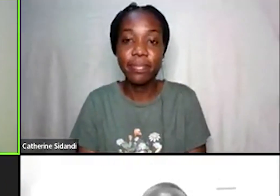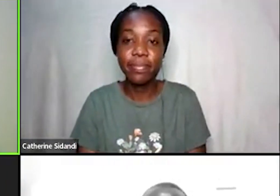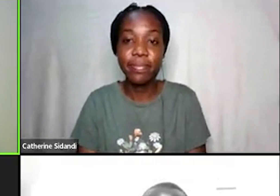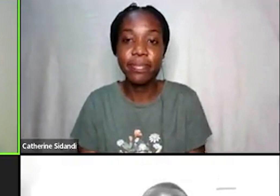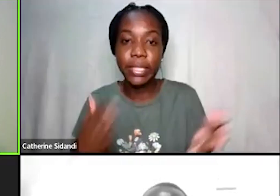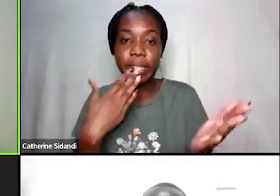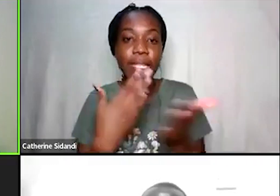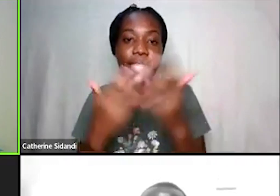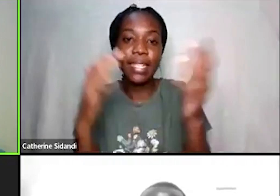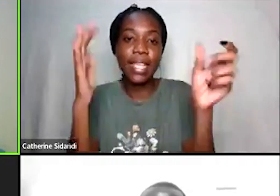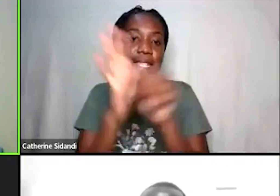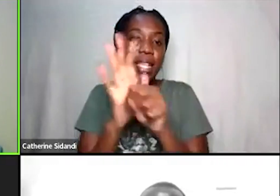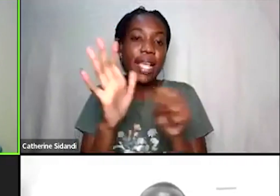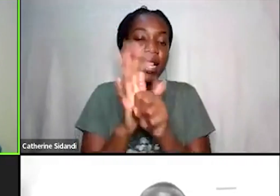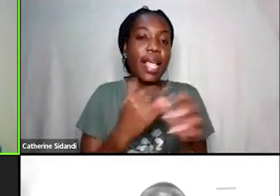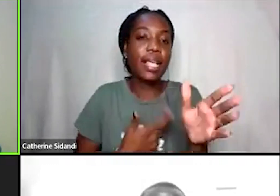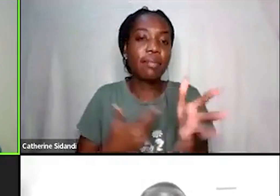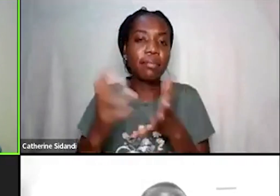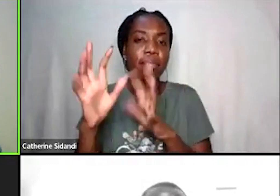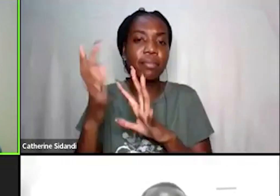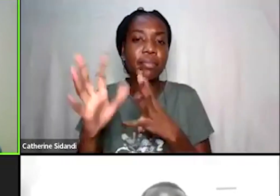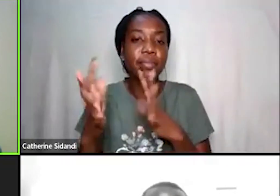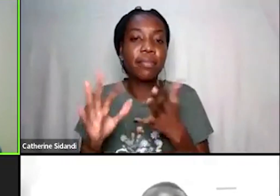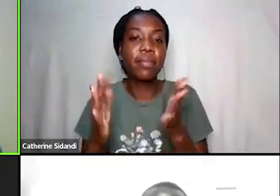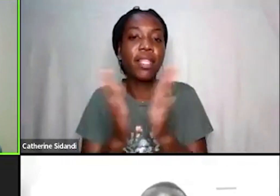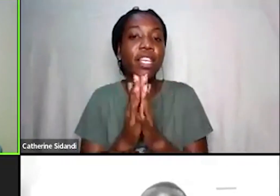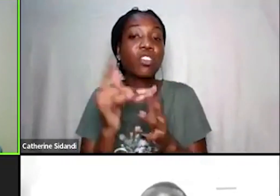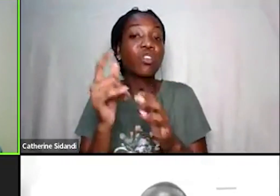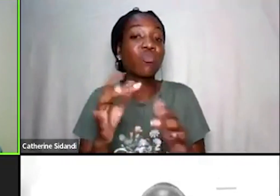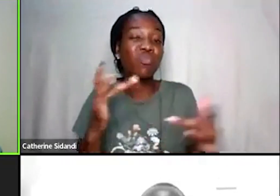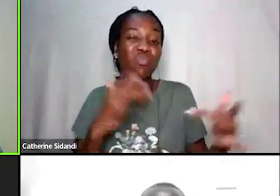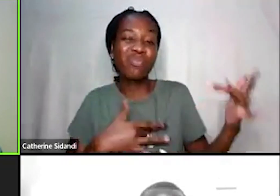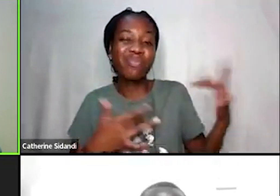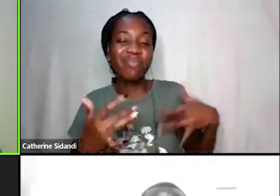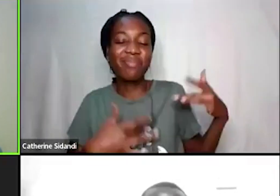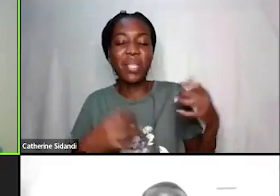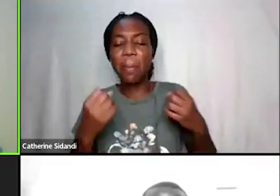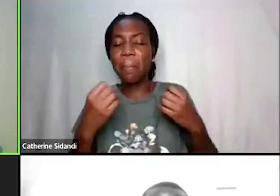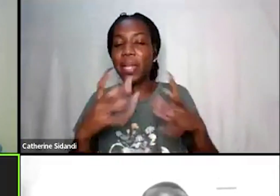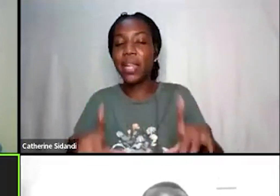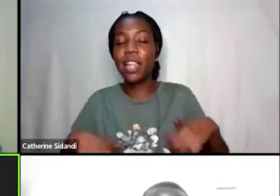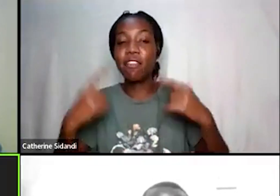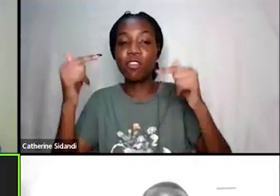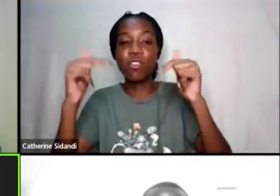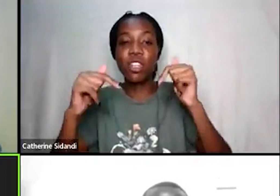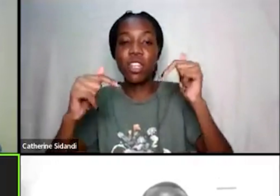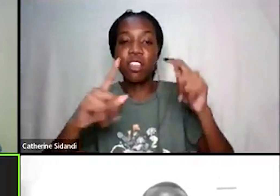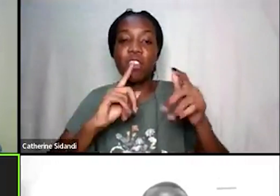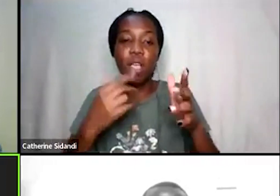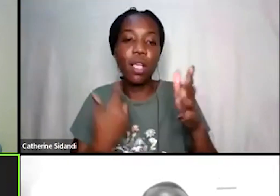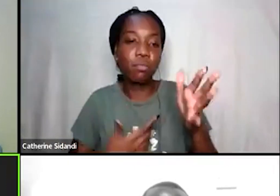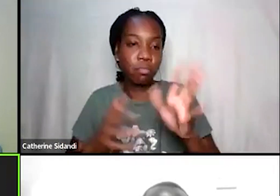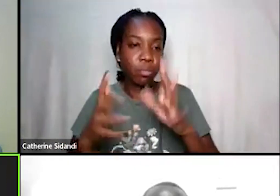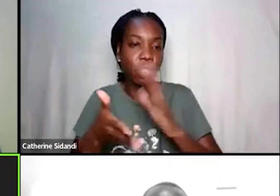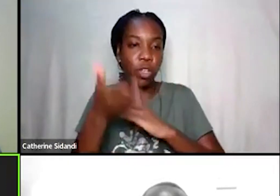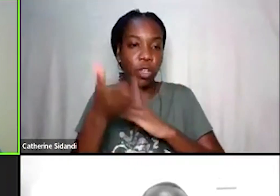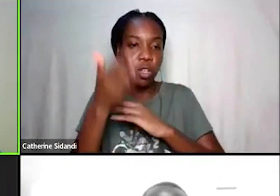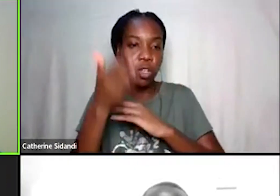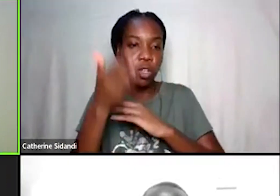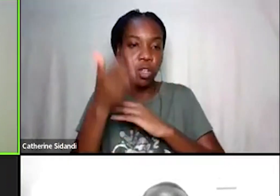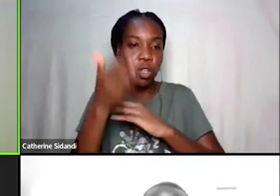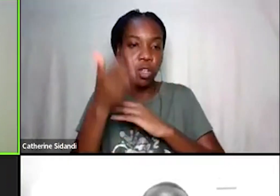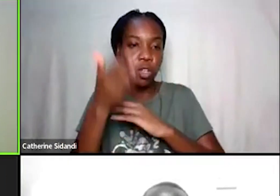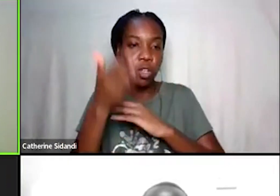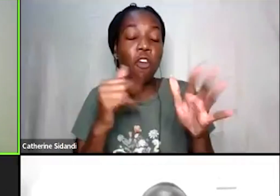Asante sana, we appreciate it. And I'm sure you have touched several lives today. So for that, we appreciate and God bless you. All right, from